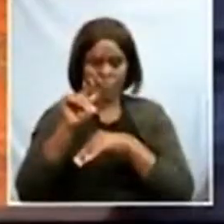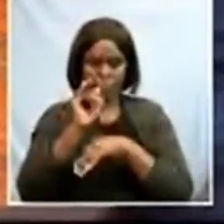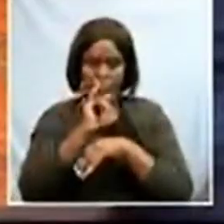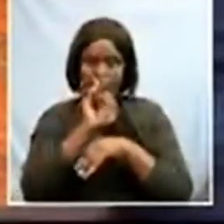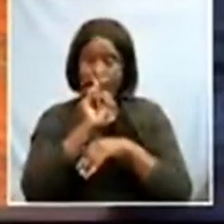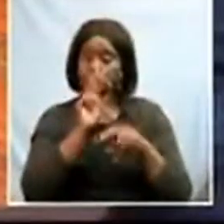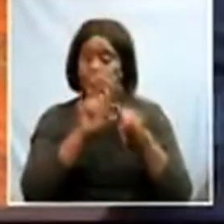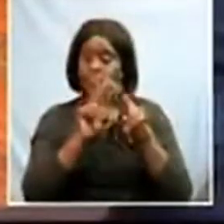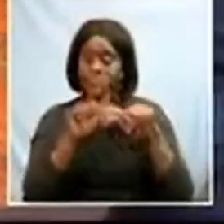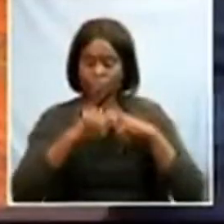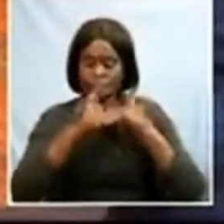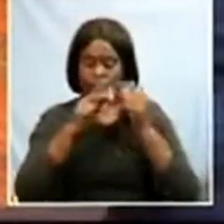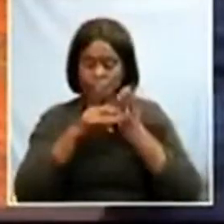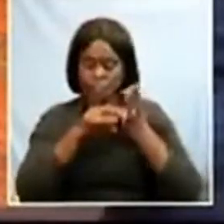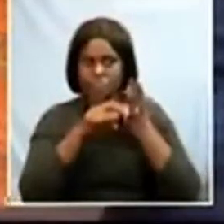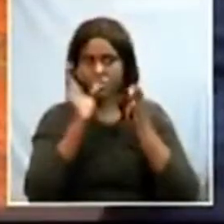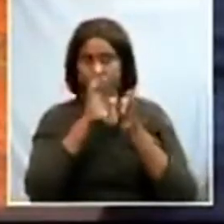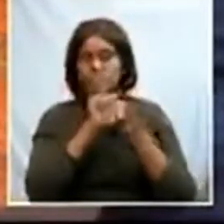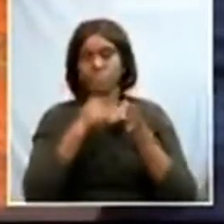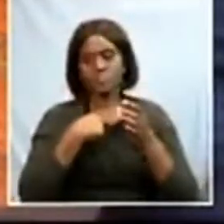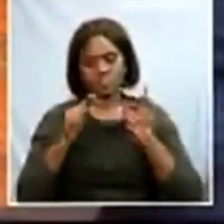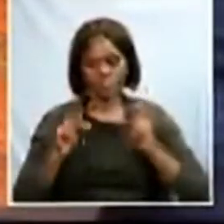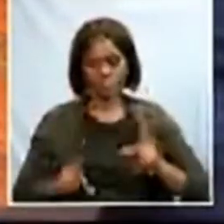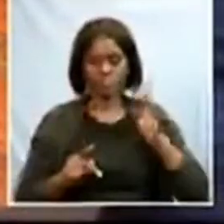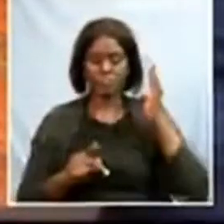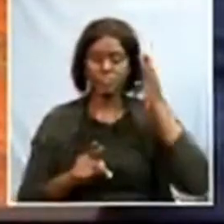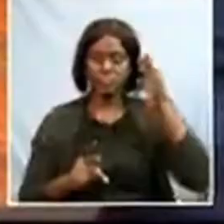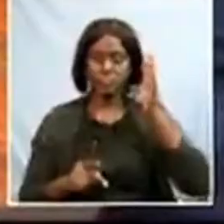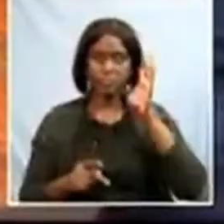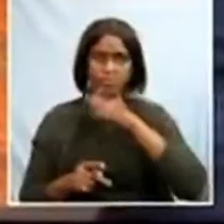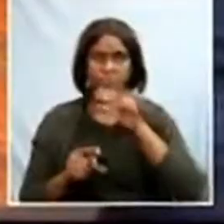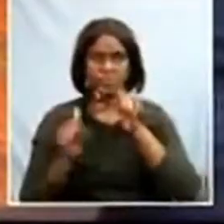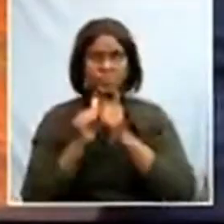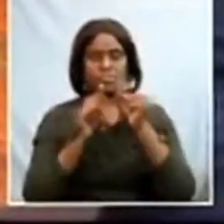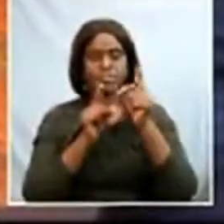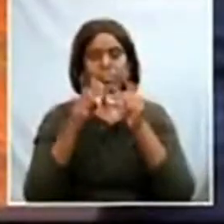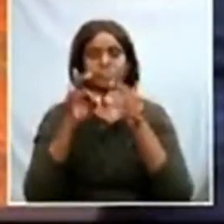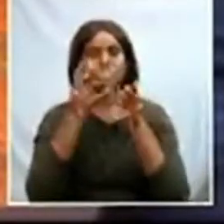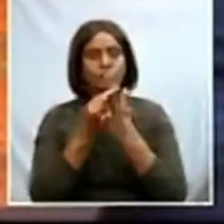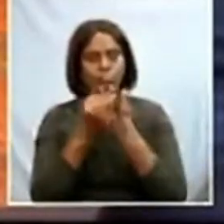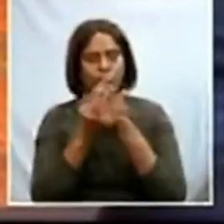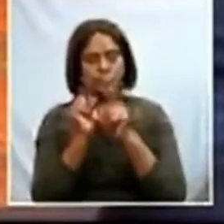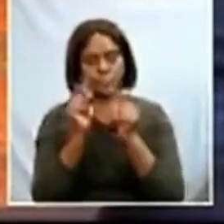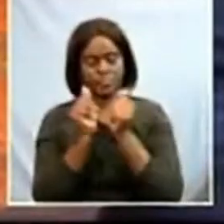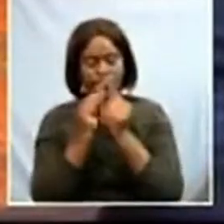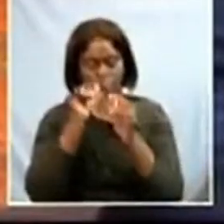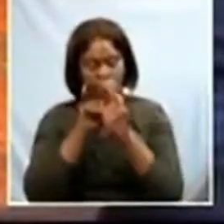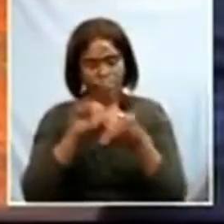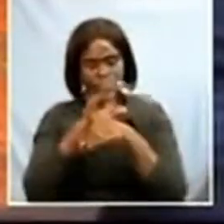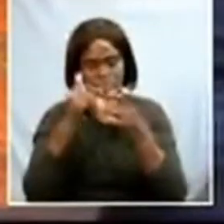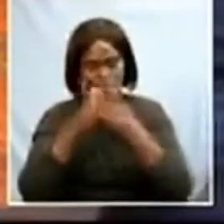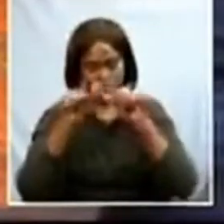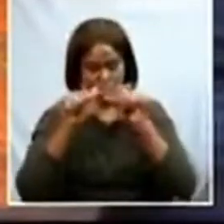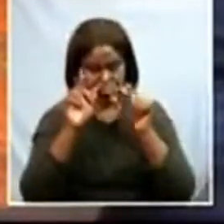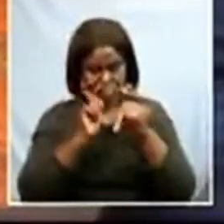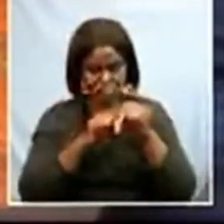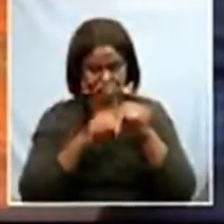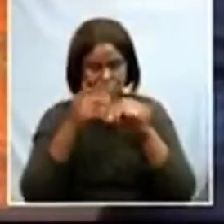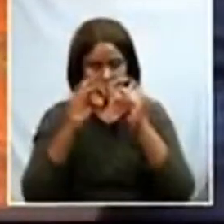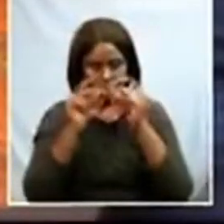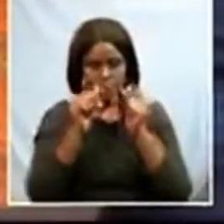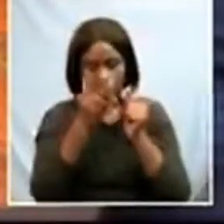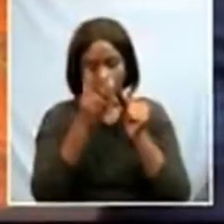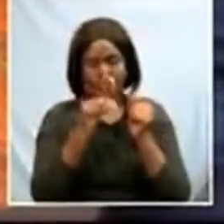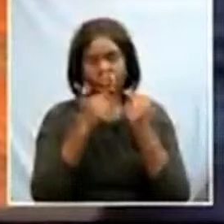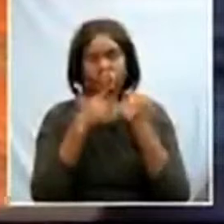Chair, we traveled there. I personally went there with Director Finance and the internal auditor. So at the time we reached there,